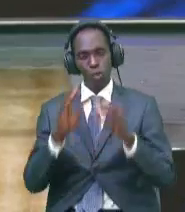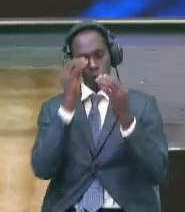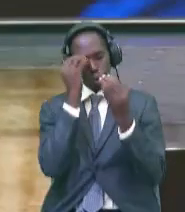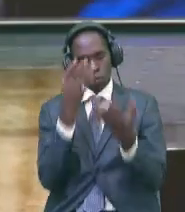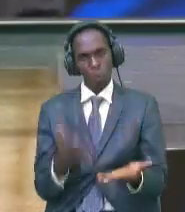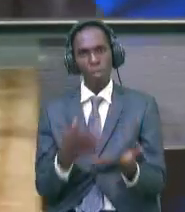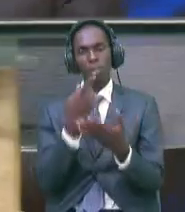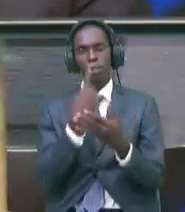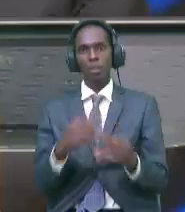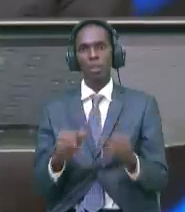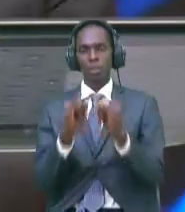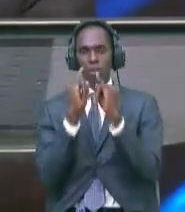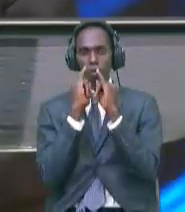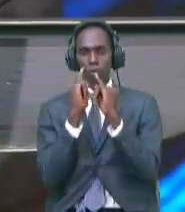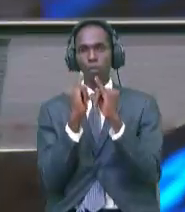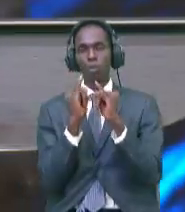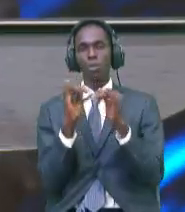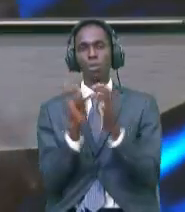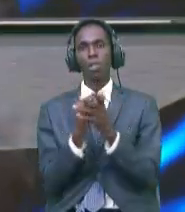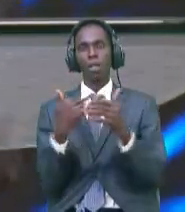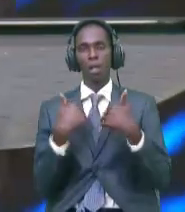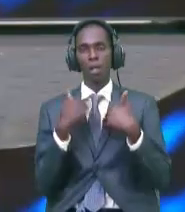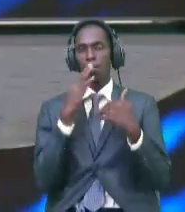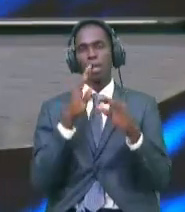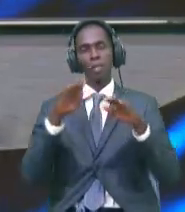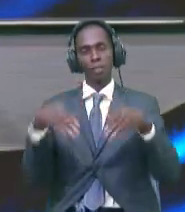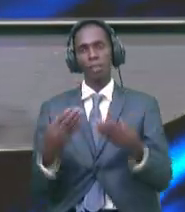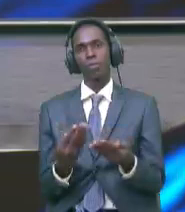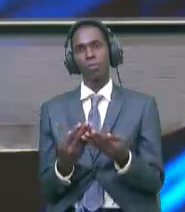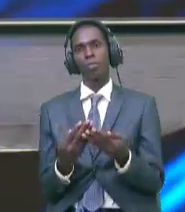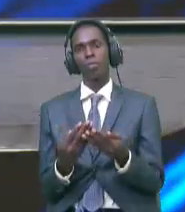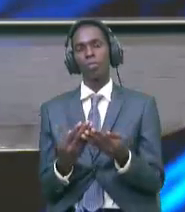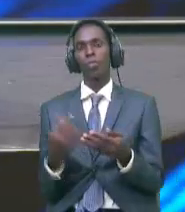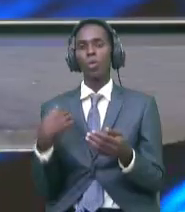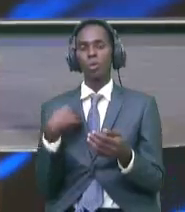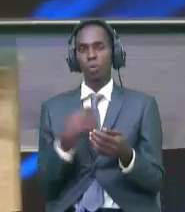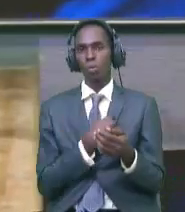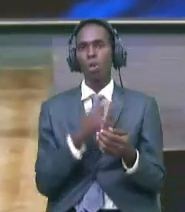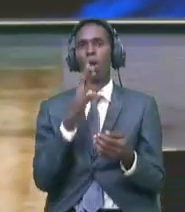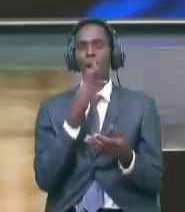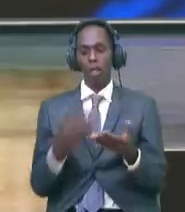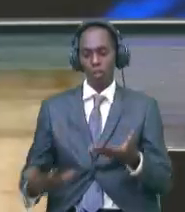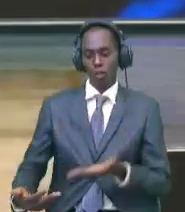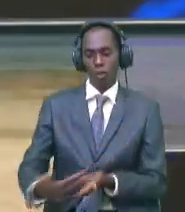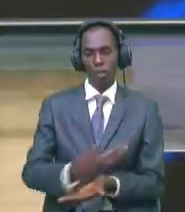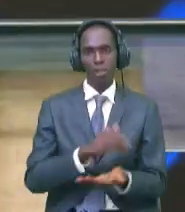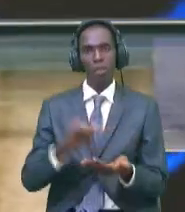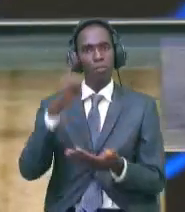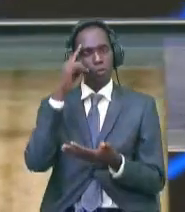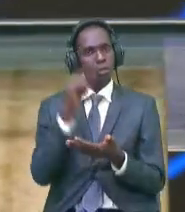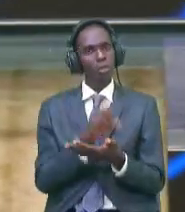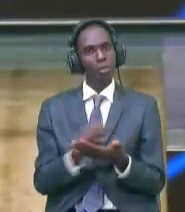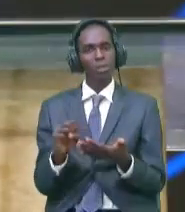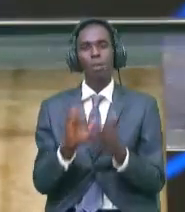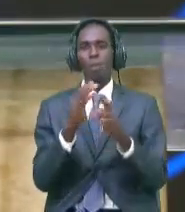the instruction that has been given. Now, we're collecting for the saints. We need to know who